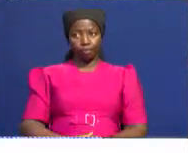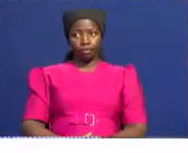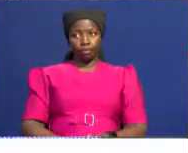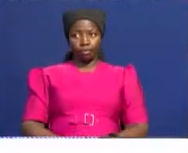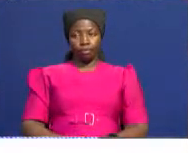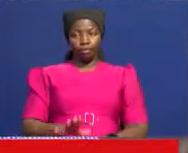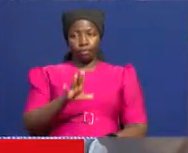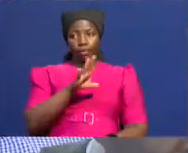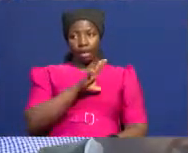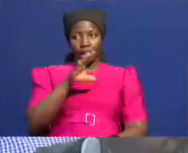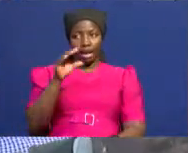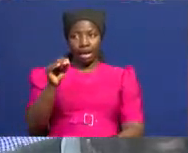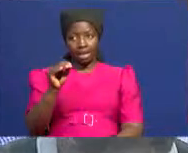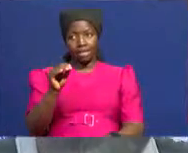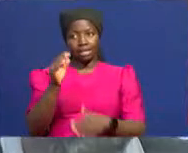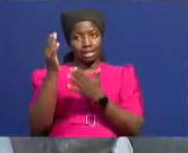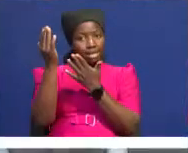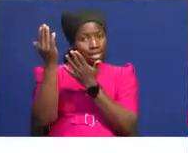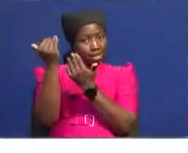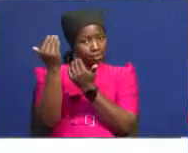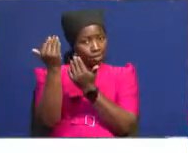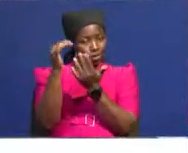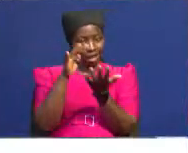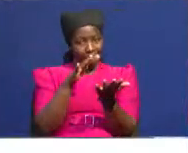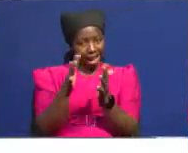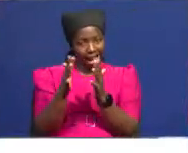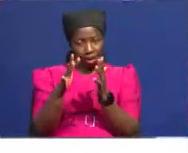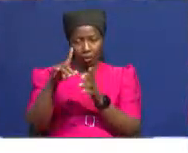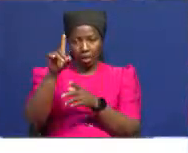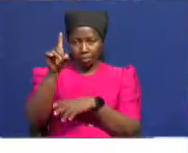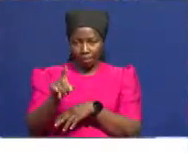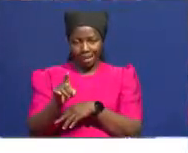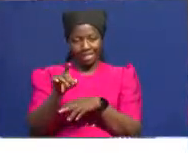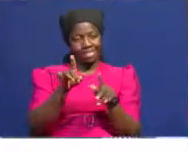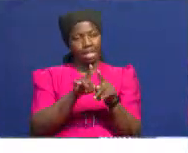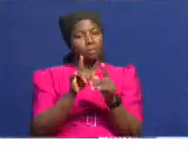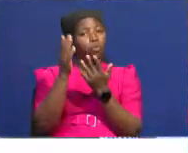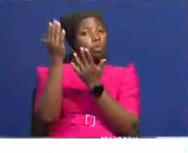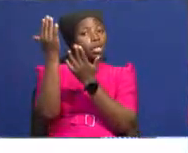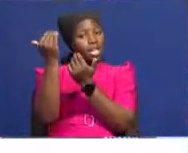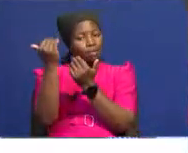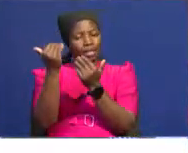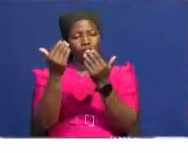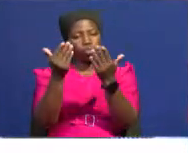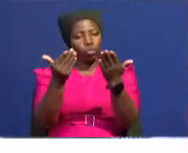and the expectation is that we must and we expect to receive them